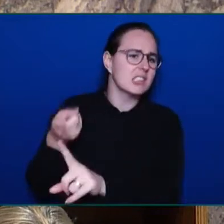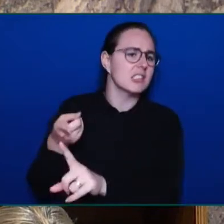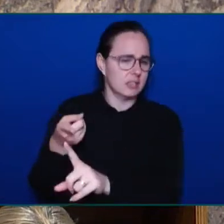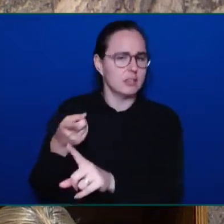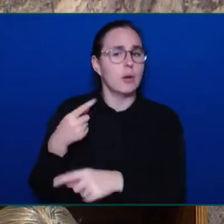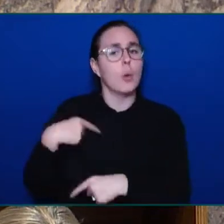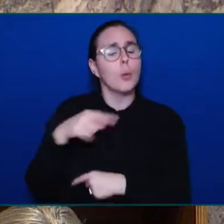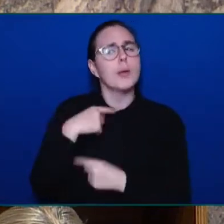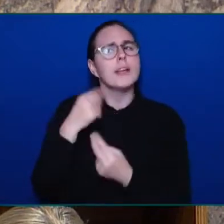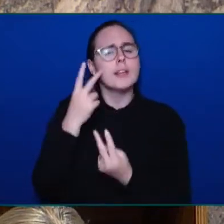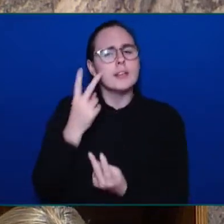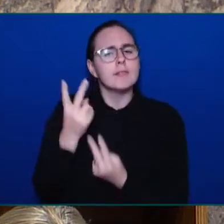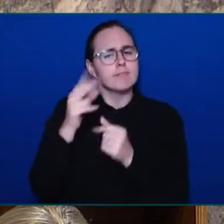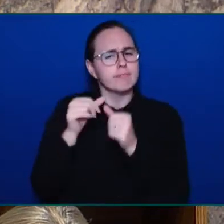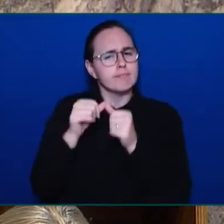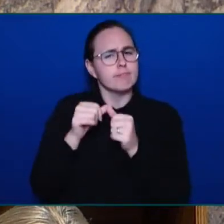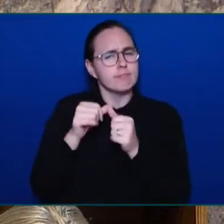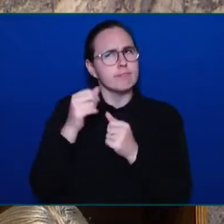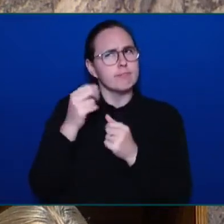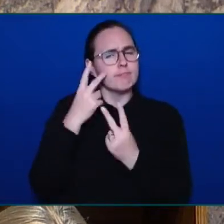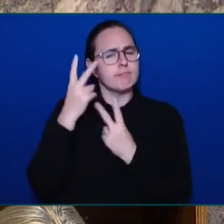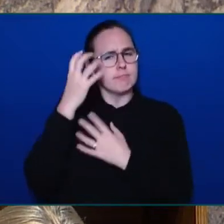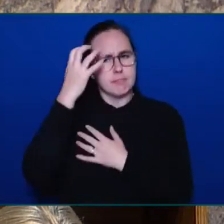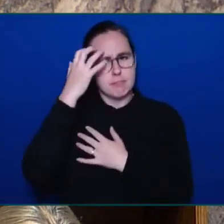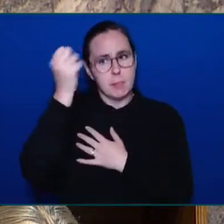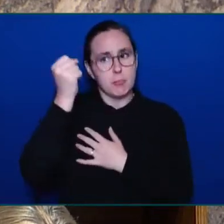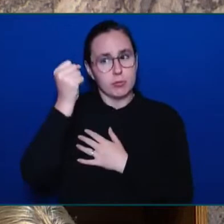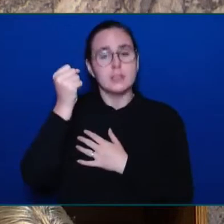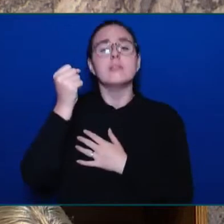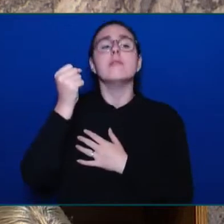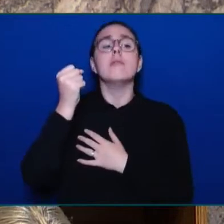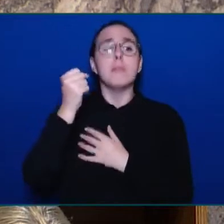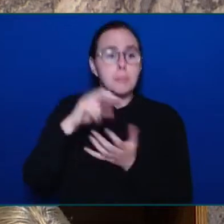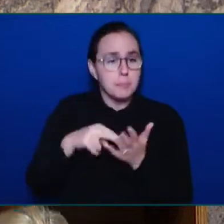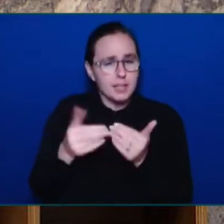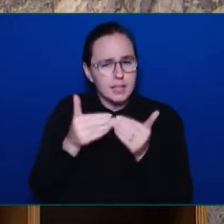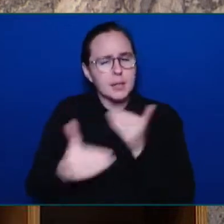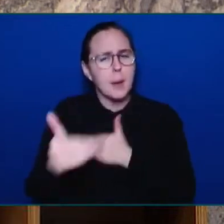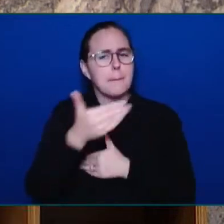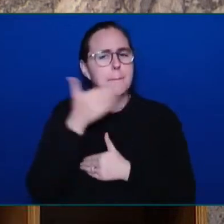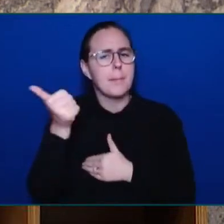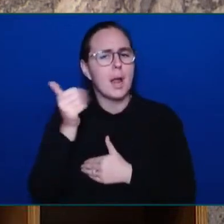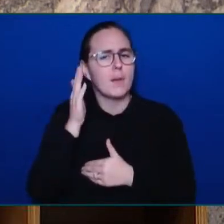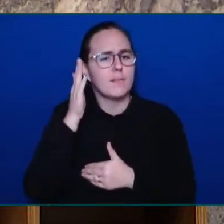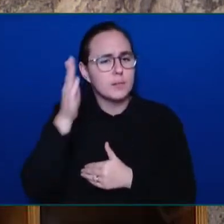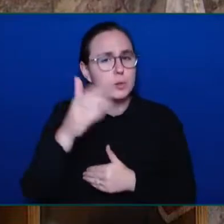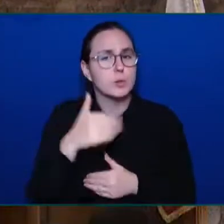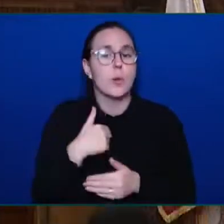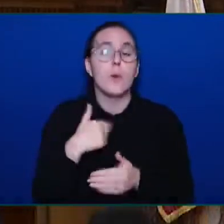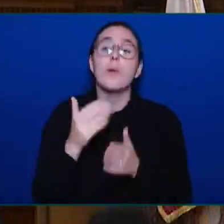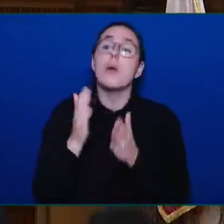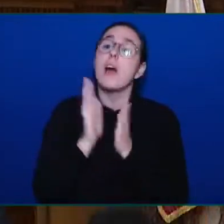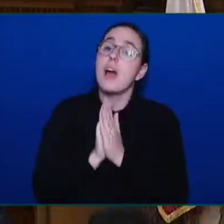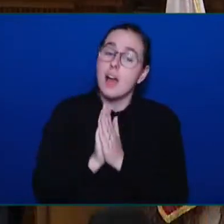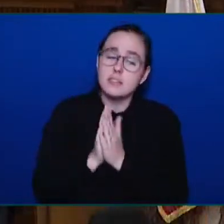all. We ask for your love to win. Amen.